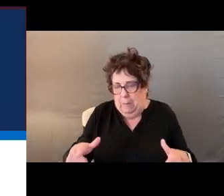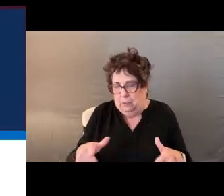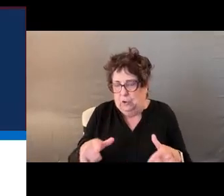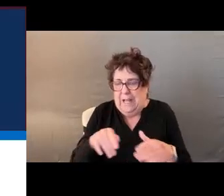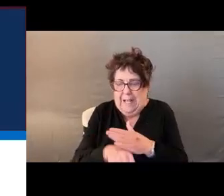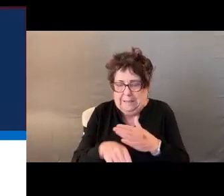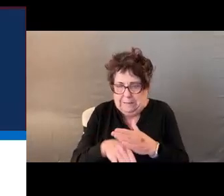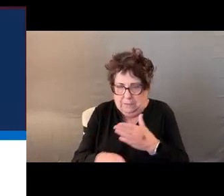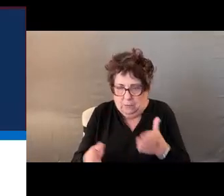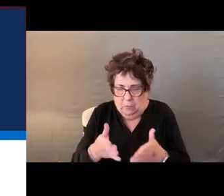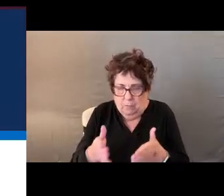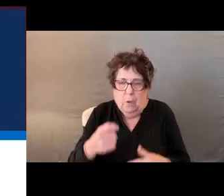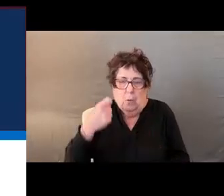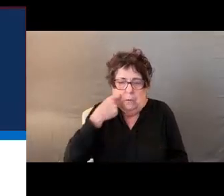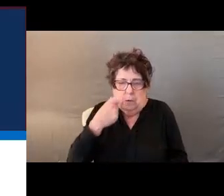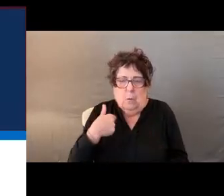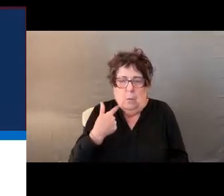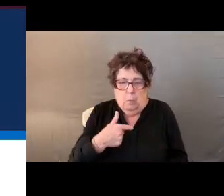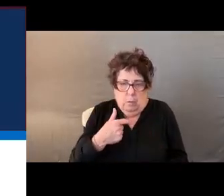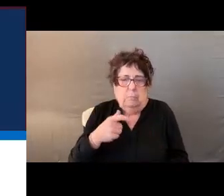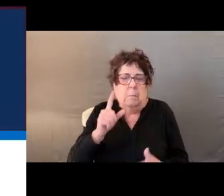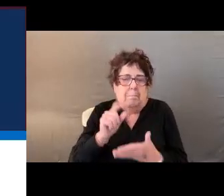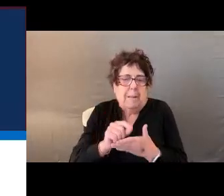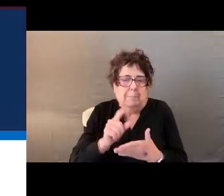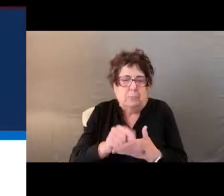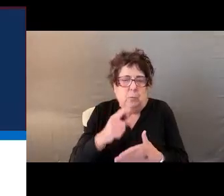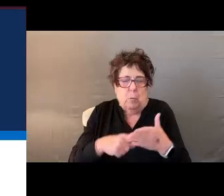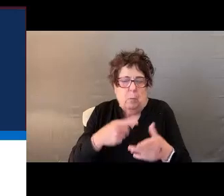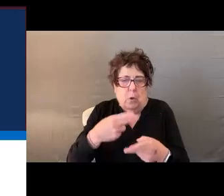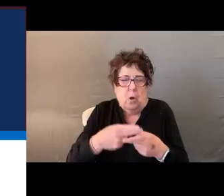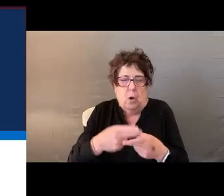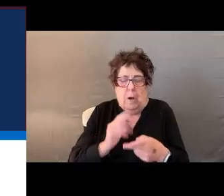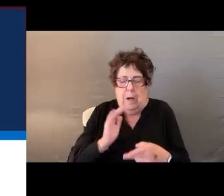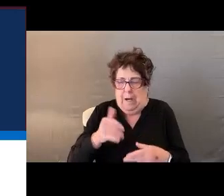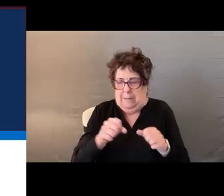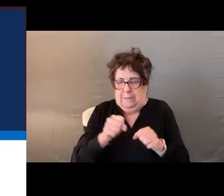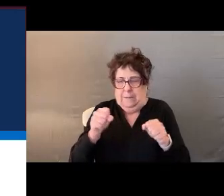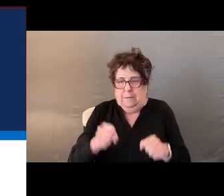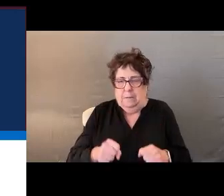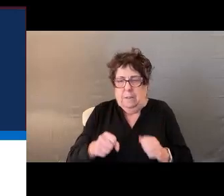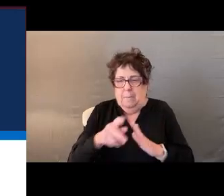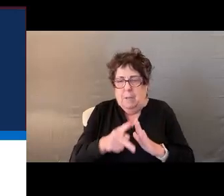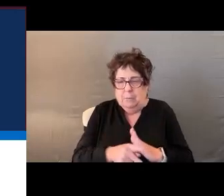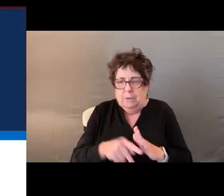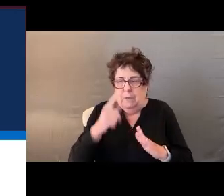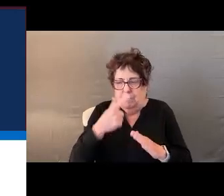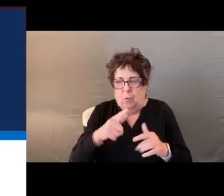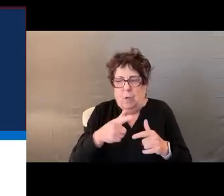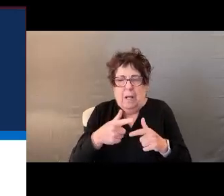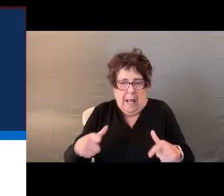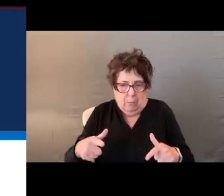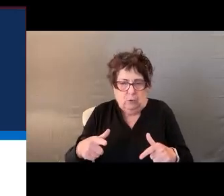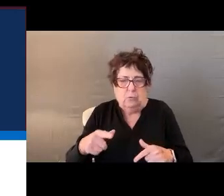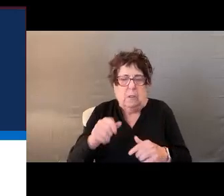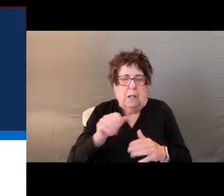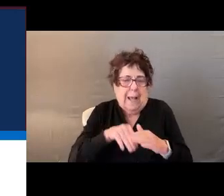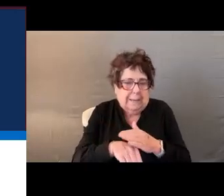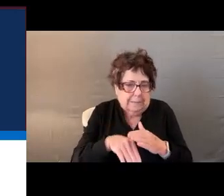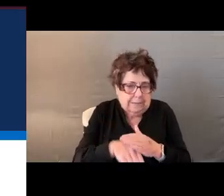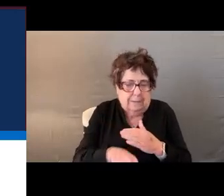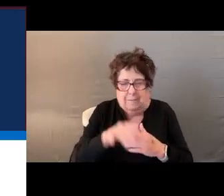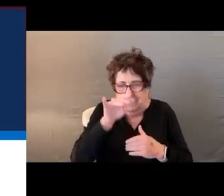recently published what we call our system policy for language access, which that was new for